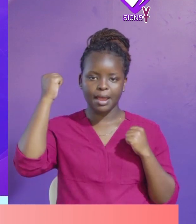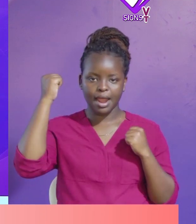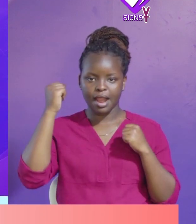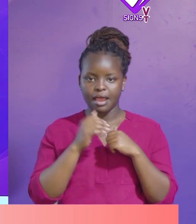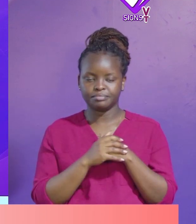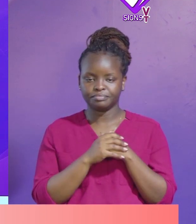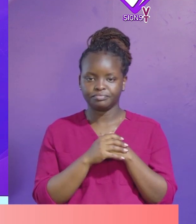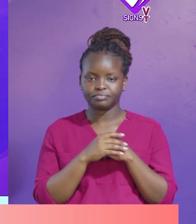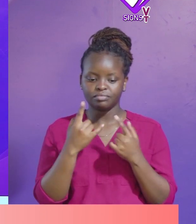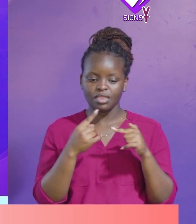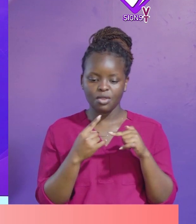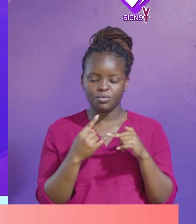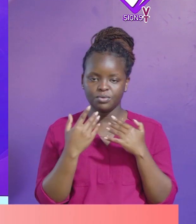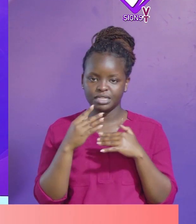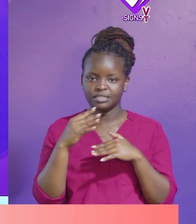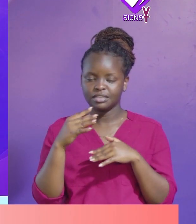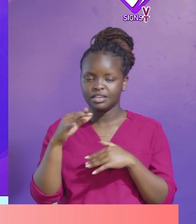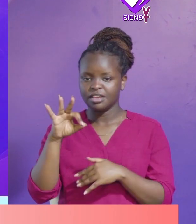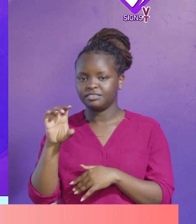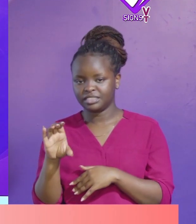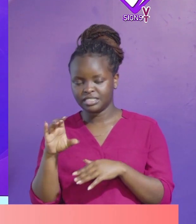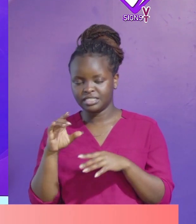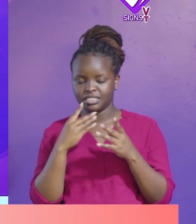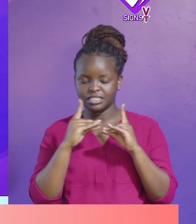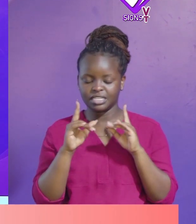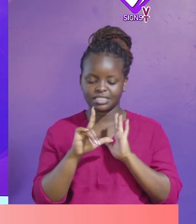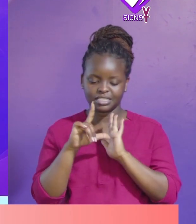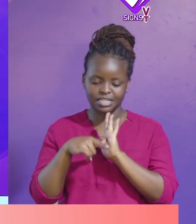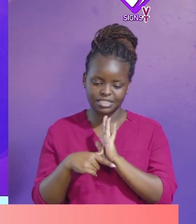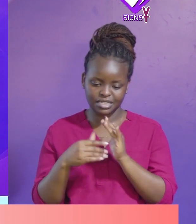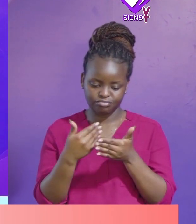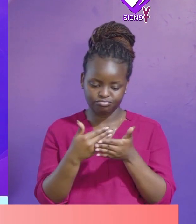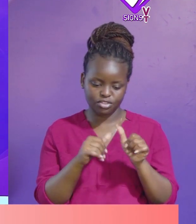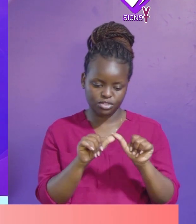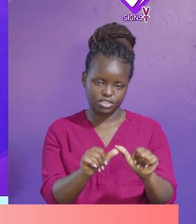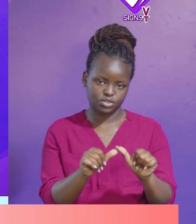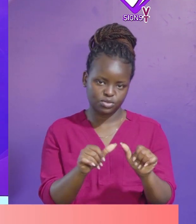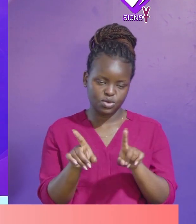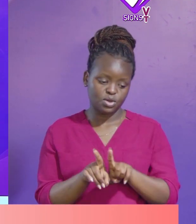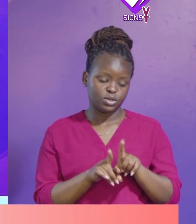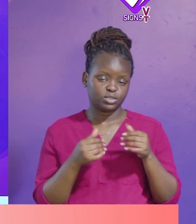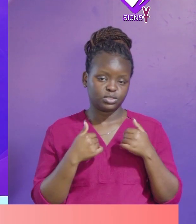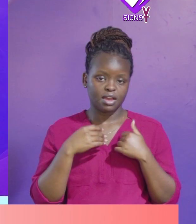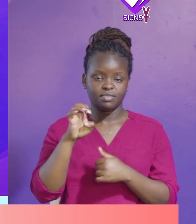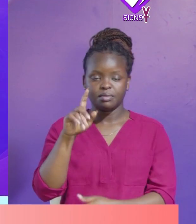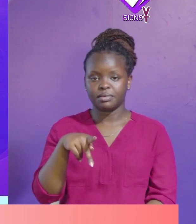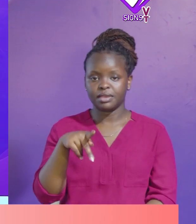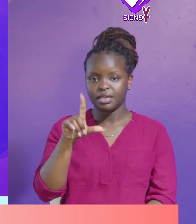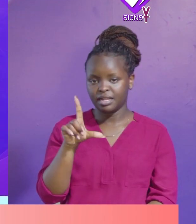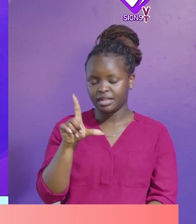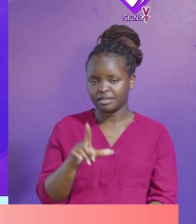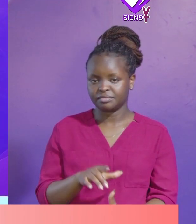discussing as we go on in the schedule. Also, we have the EPL. We